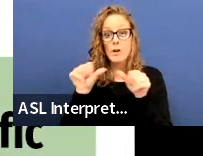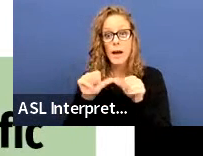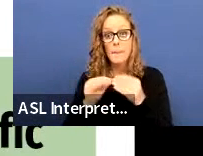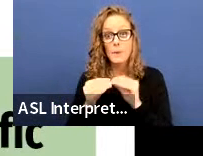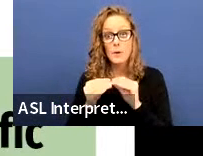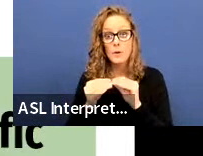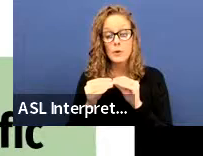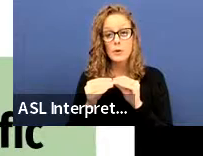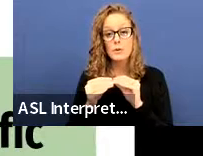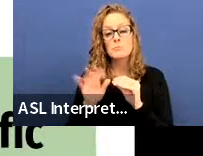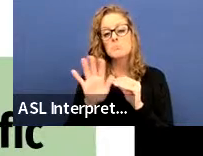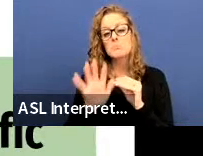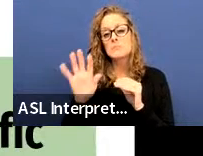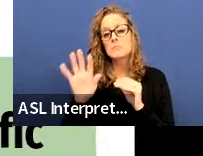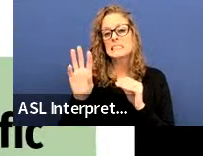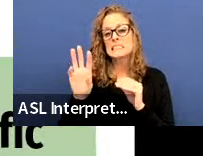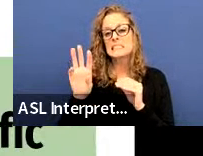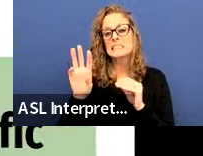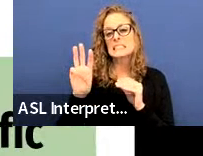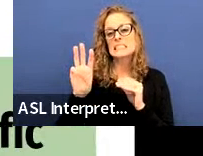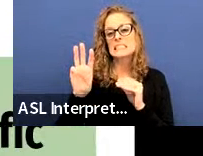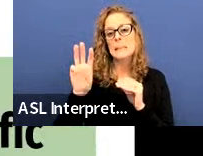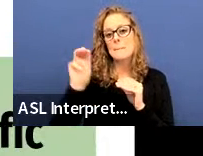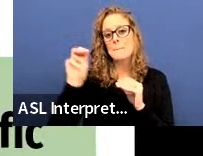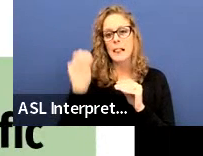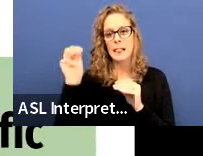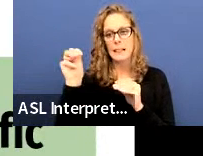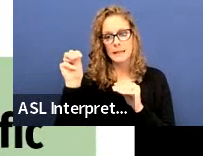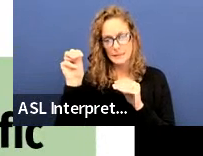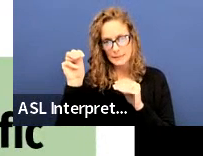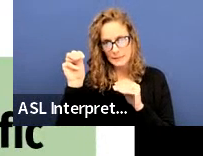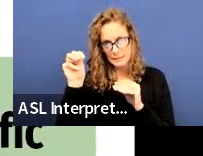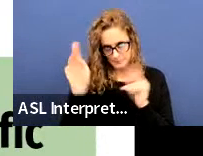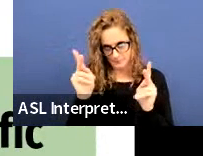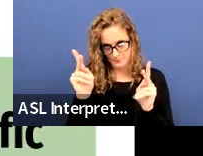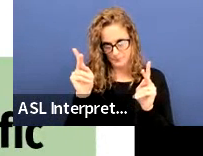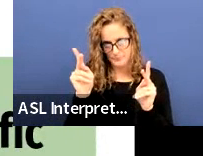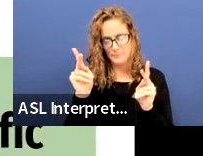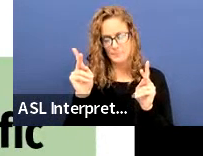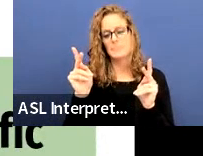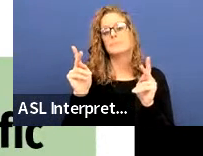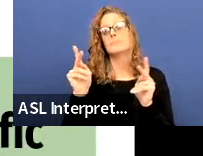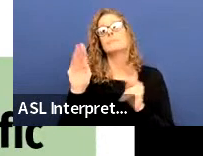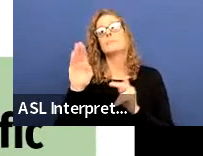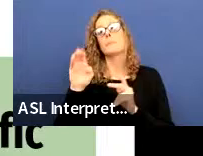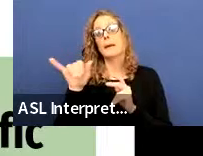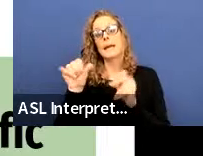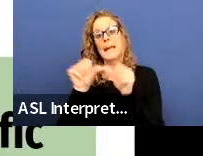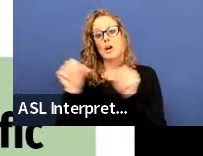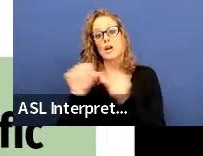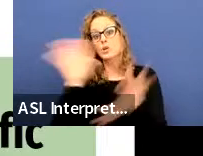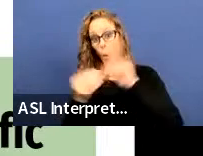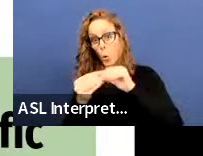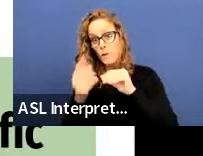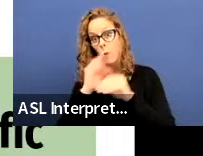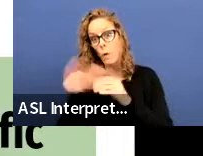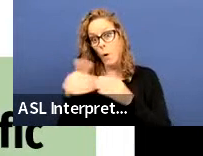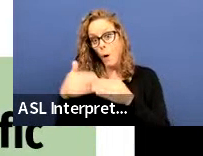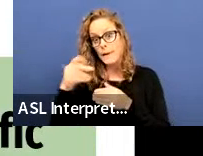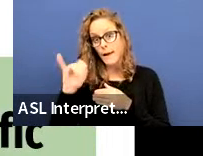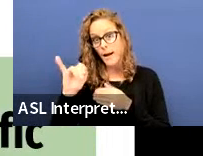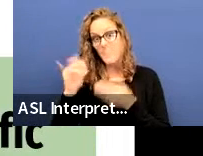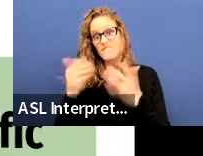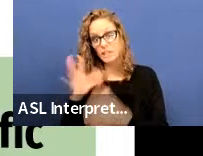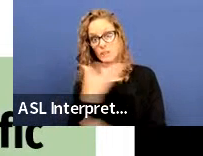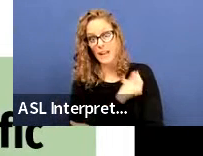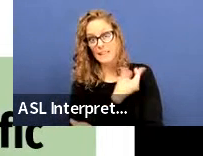numbers are in the 6 million count. And then the Bay Area total for Pacific Islanders who are